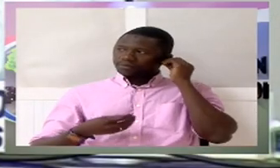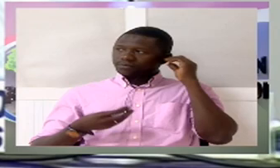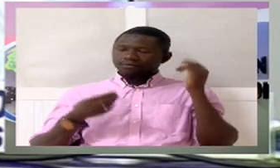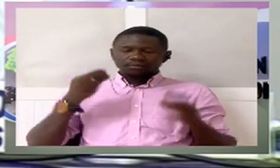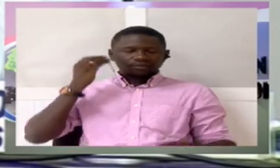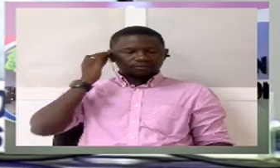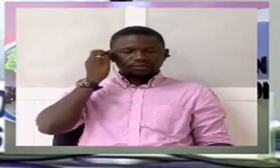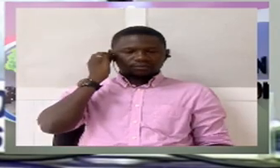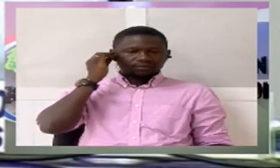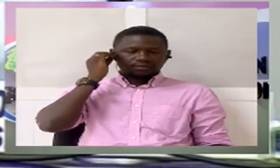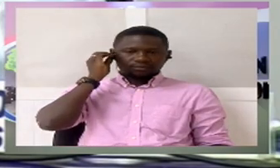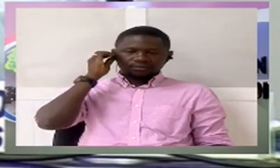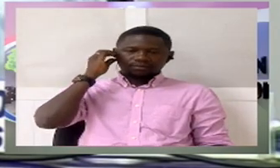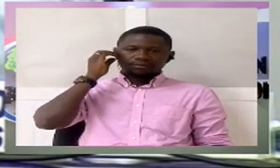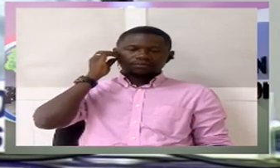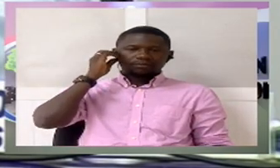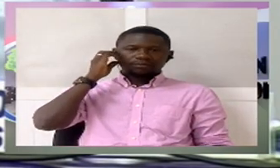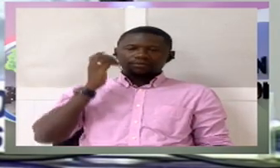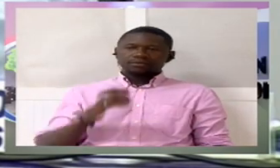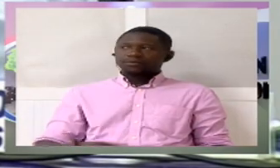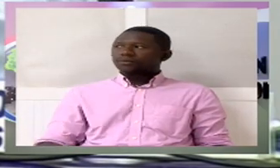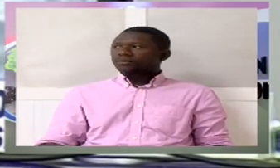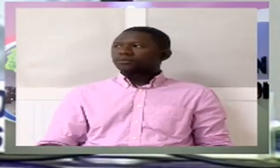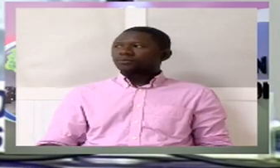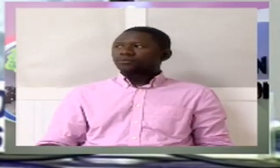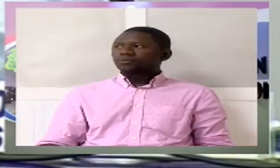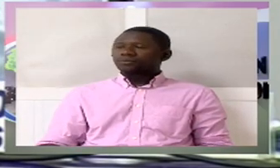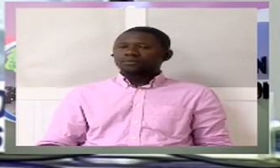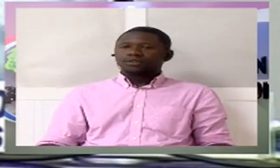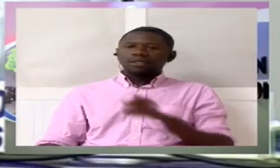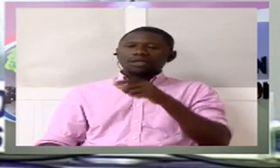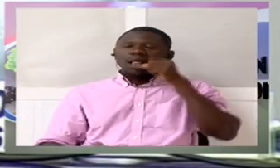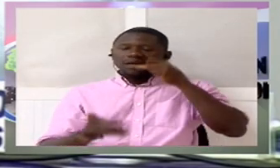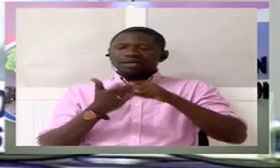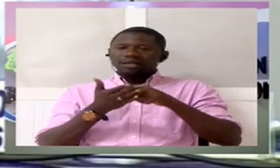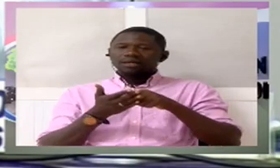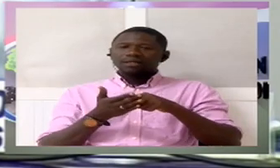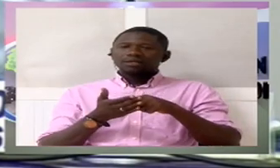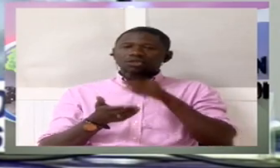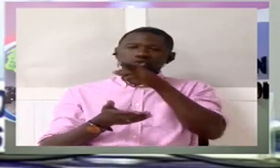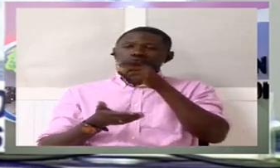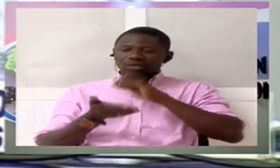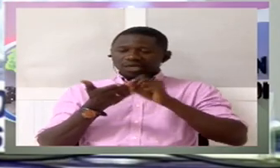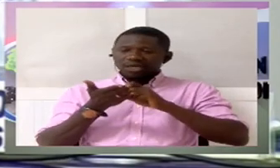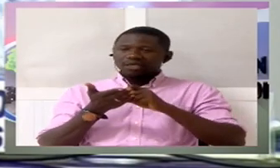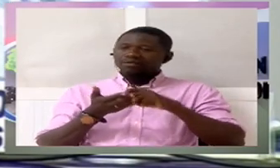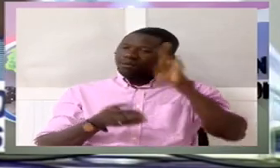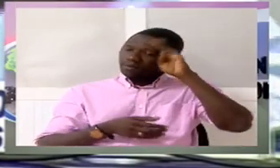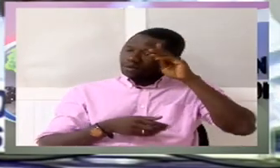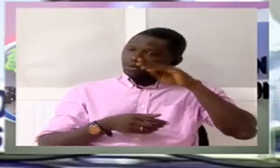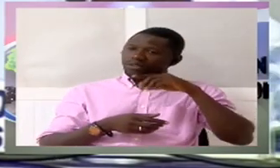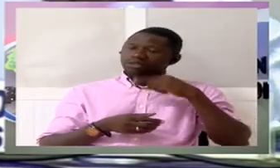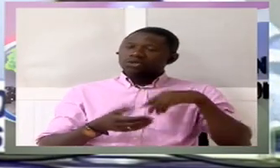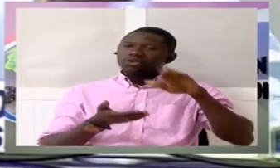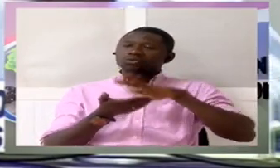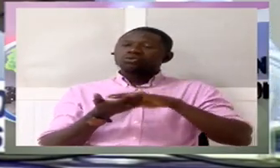And this would be the response. The letter of clemency is 25th October 2010, and the response